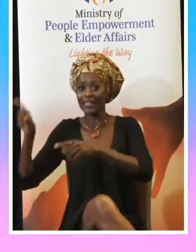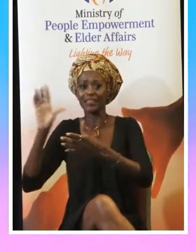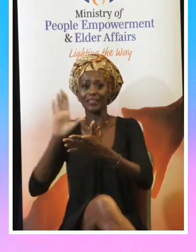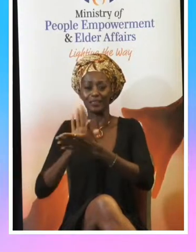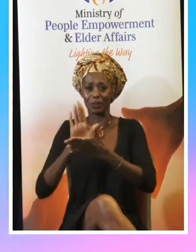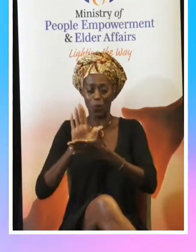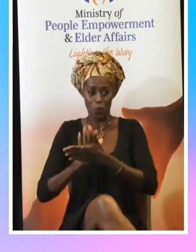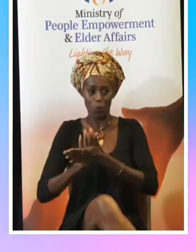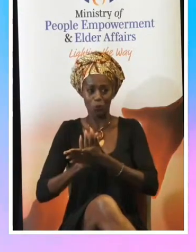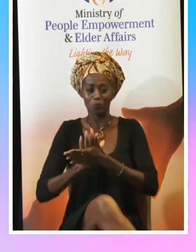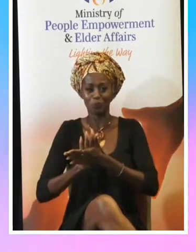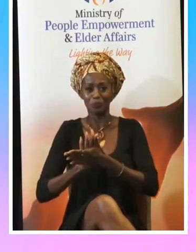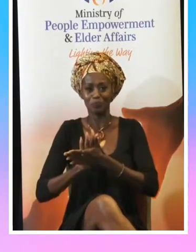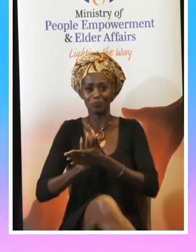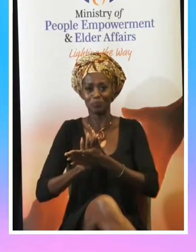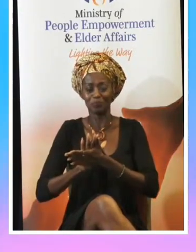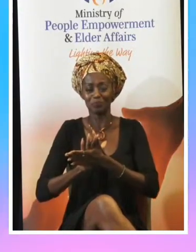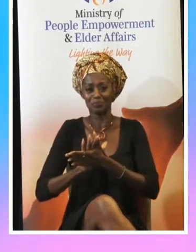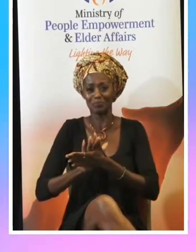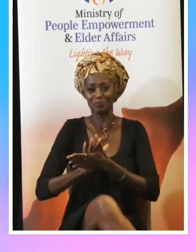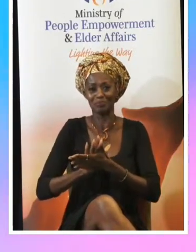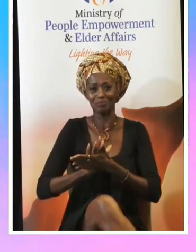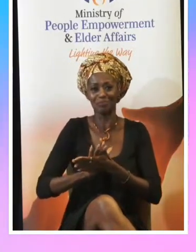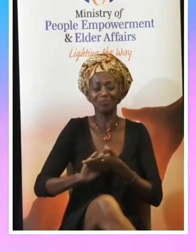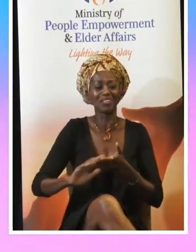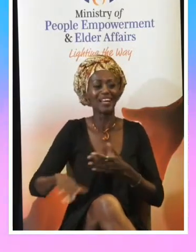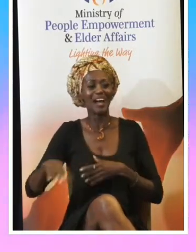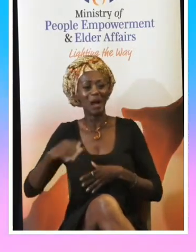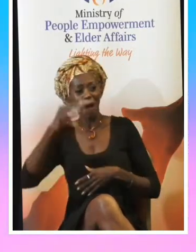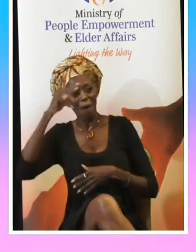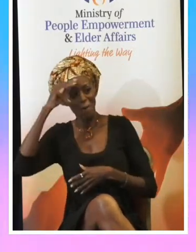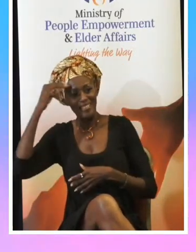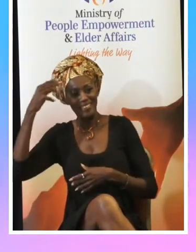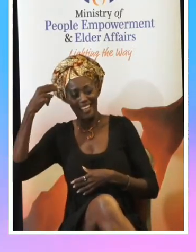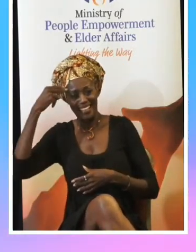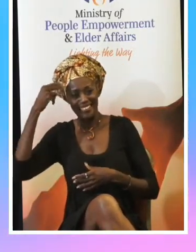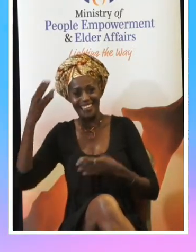school, for access to